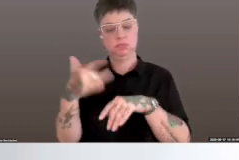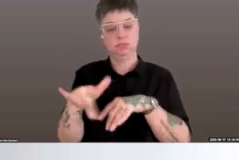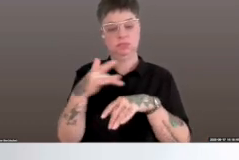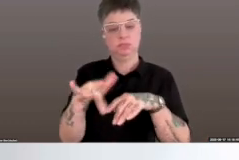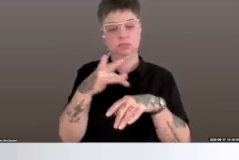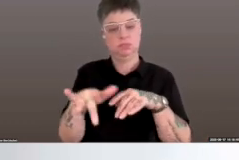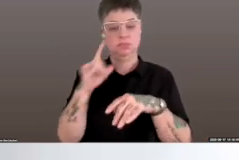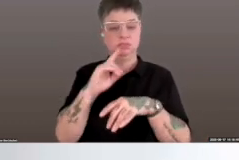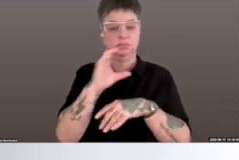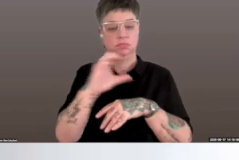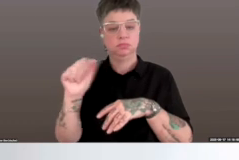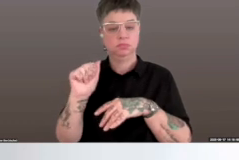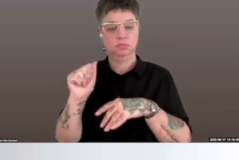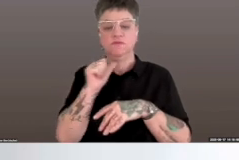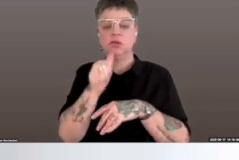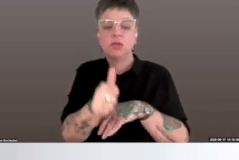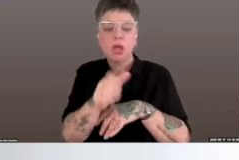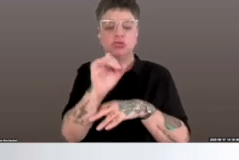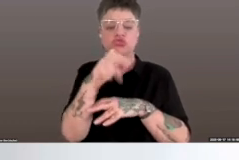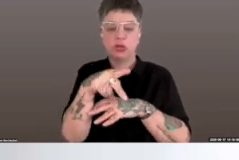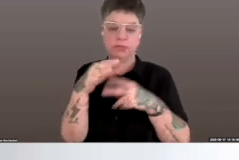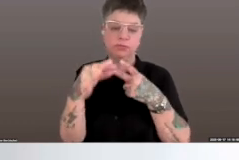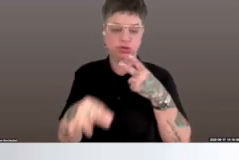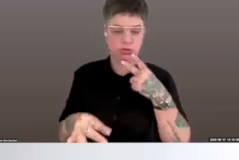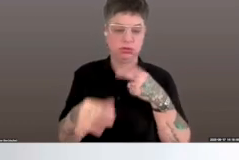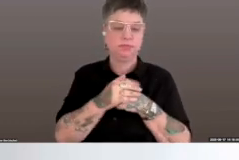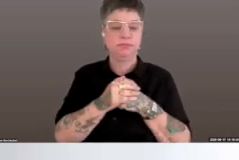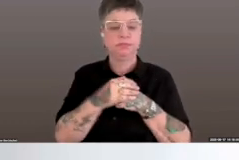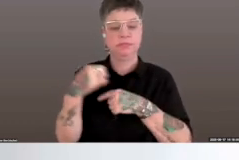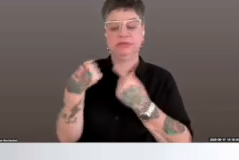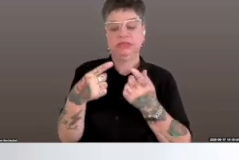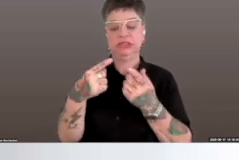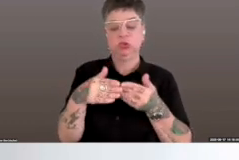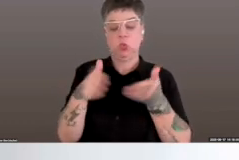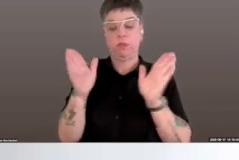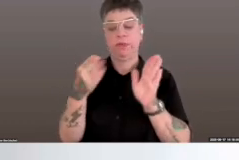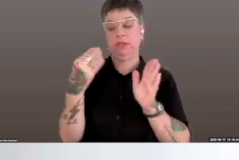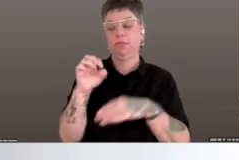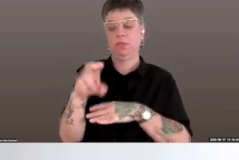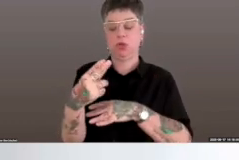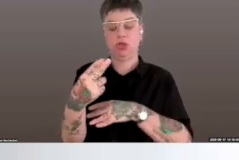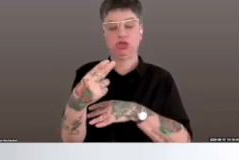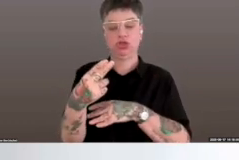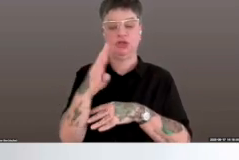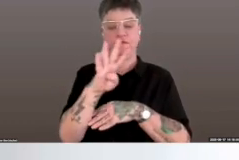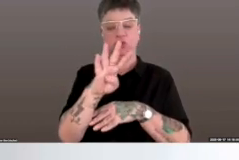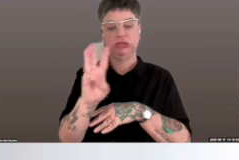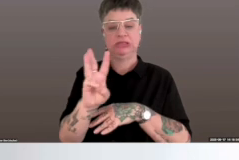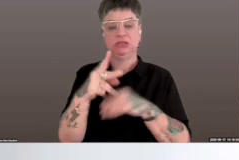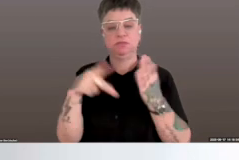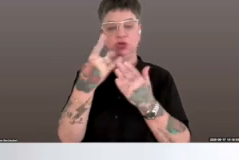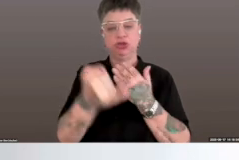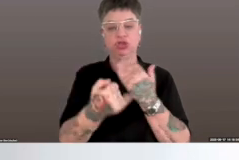CC4A regions for non-scrap options. Since the project opened statewide in March, 46 projects have been funded, but